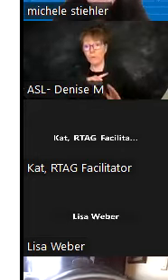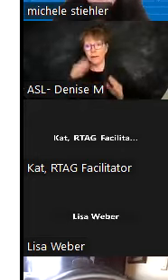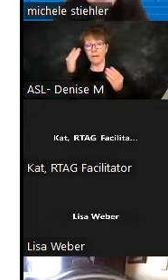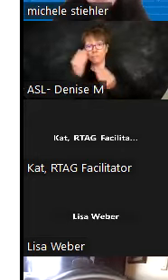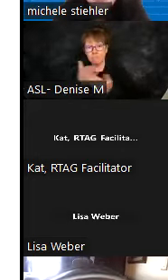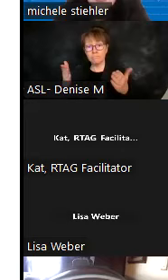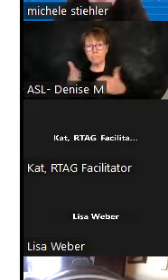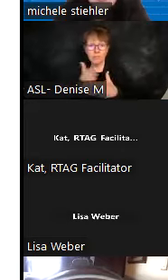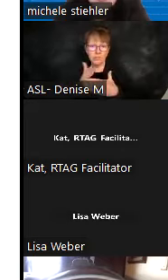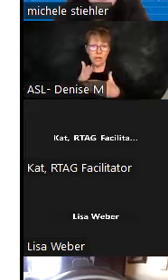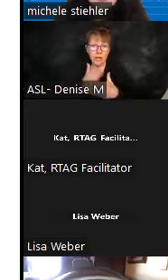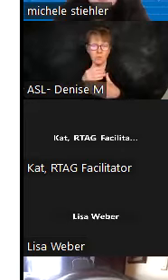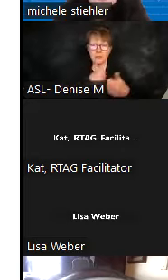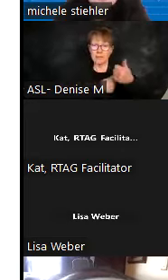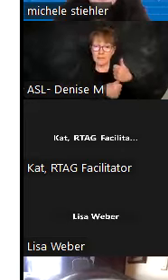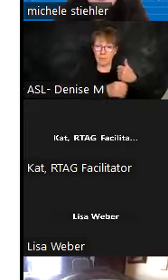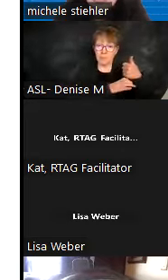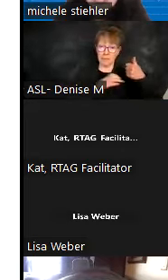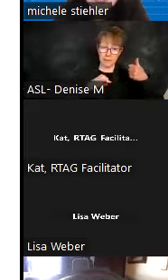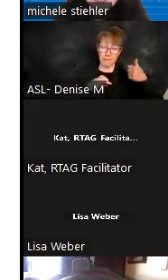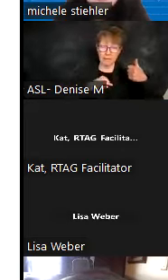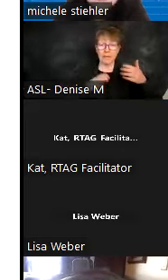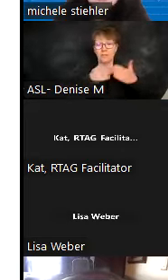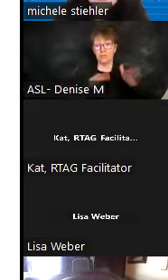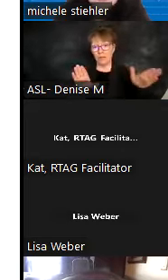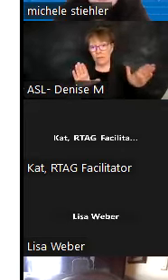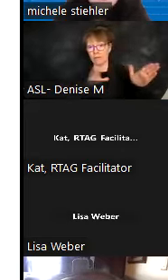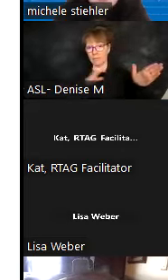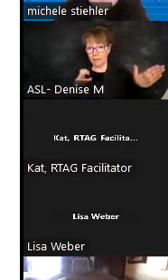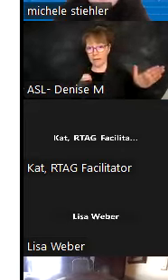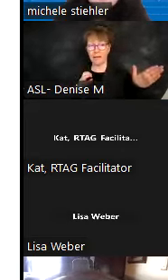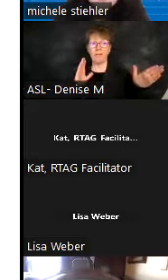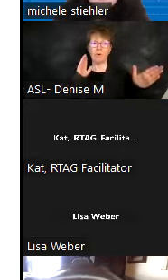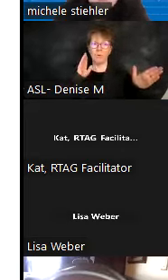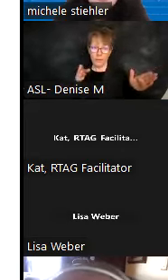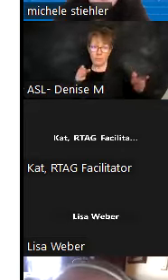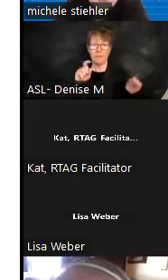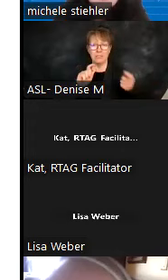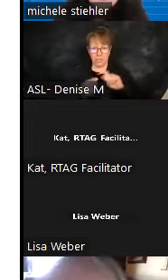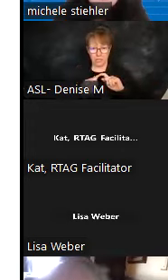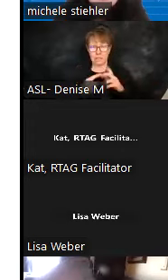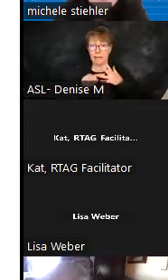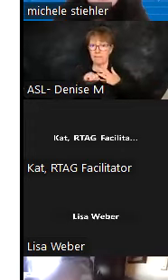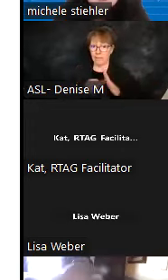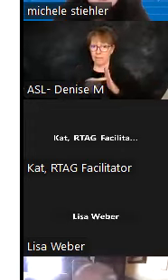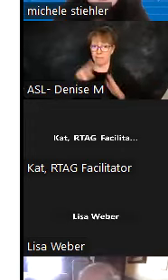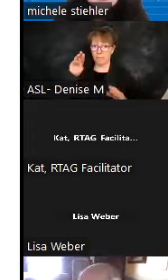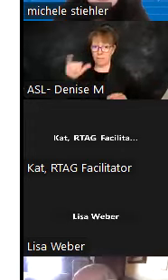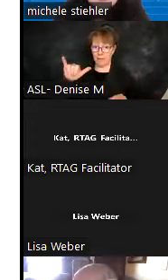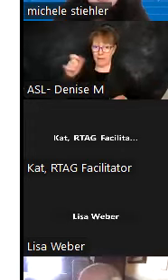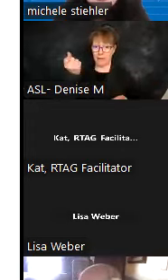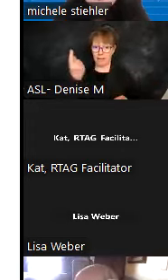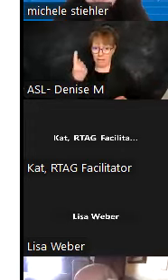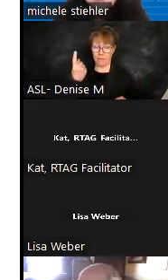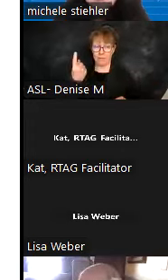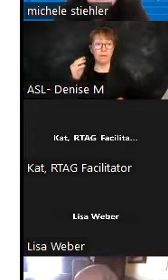the general committee that there will be changes. Effective May 11th, Massachusetts state